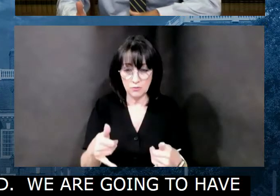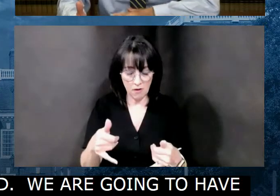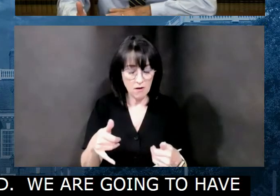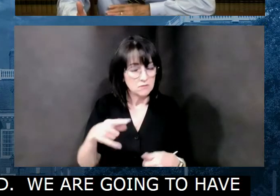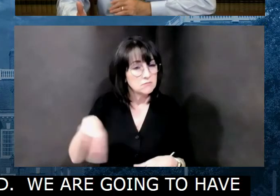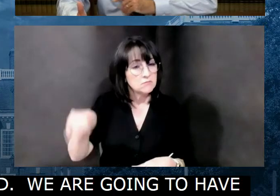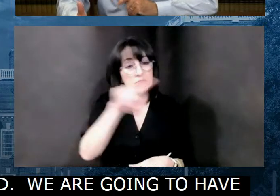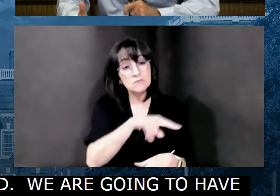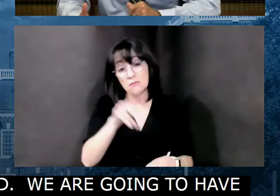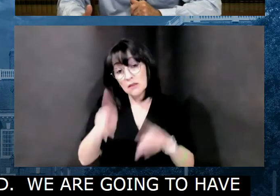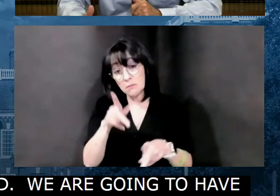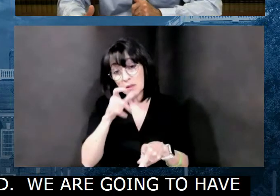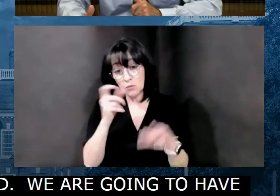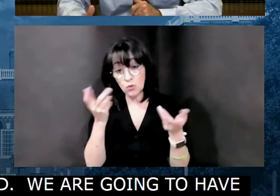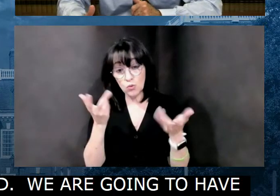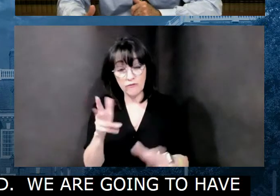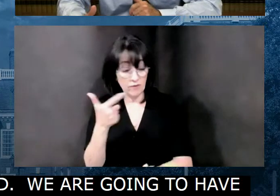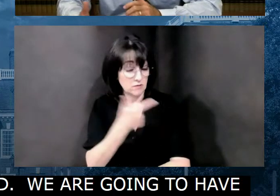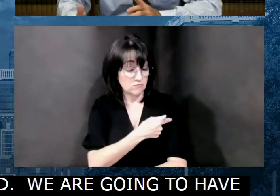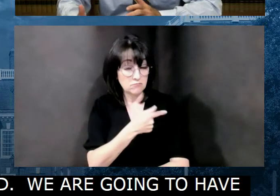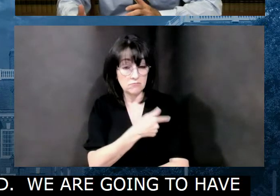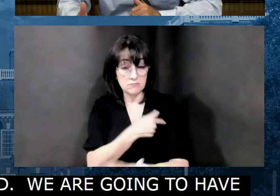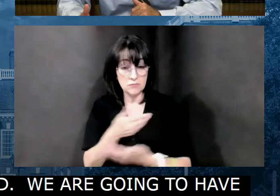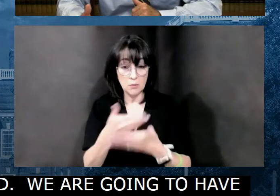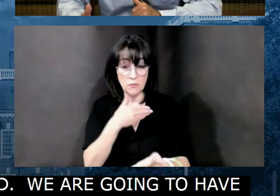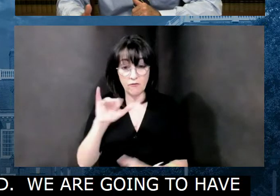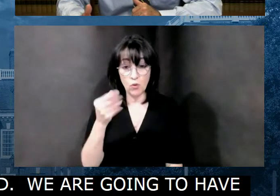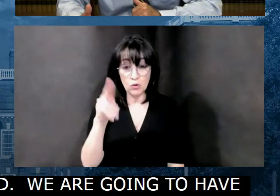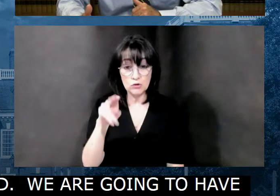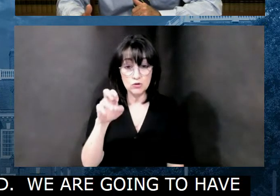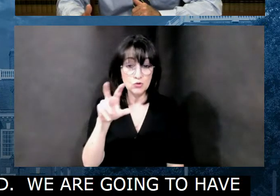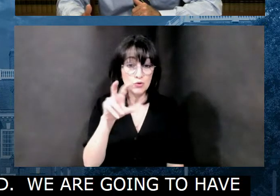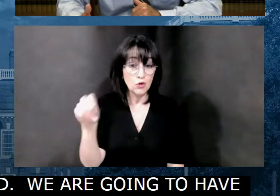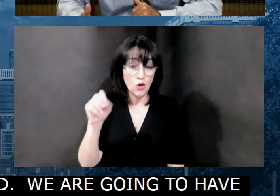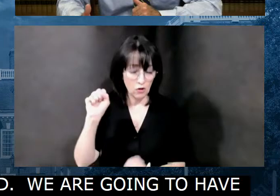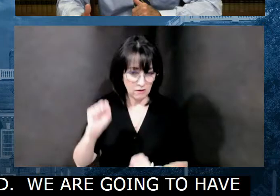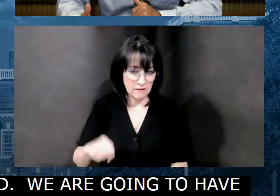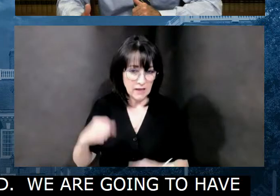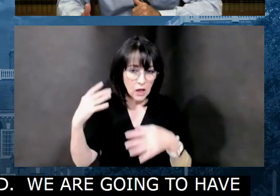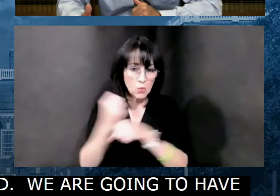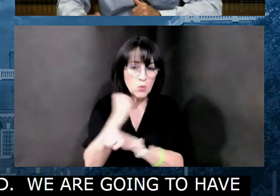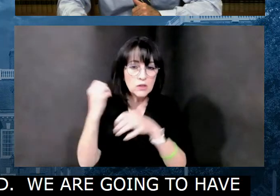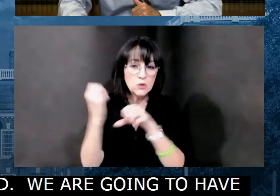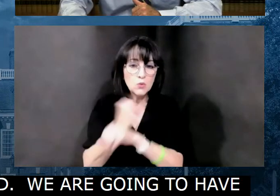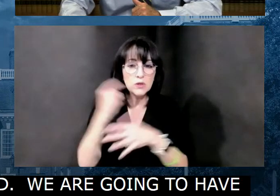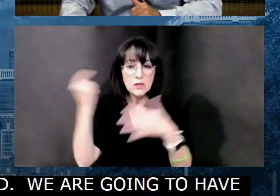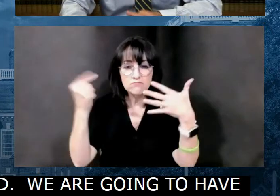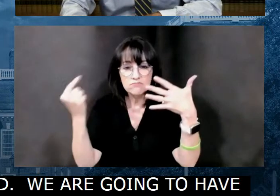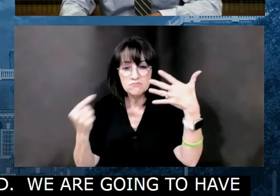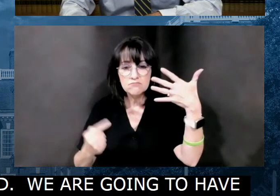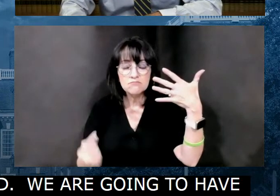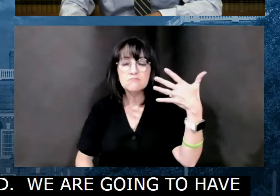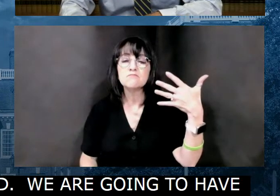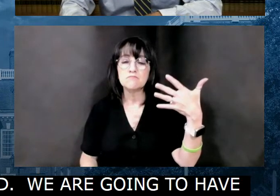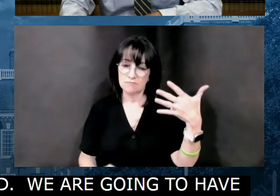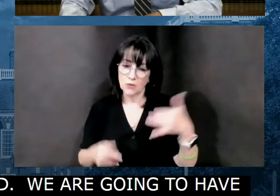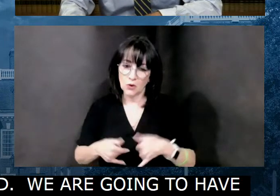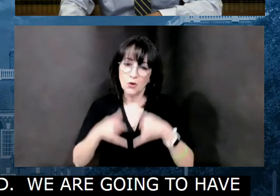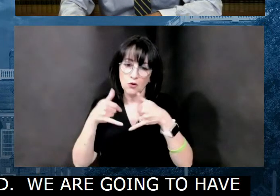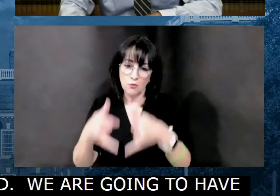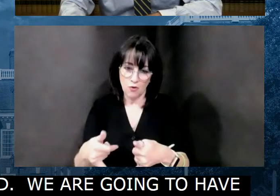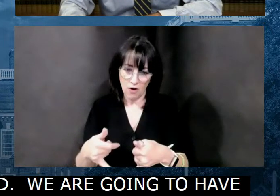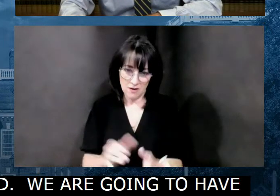gets vaccinated by June 30th. So this is the next slide. There you go, June 30th, the final